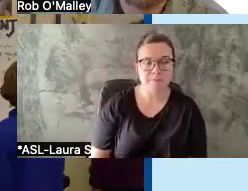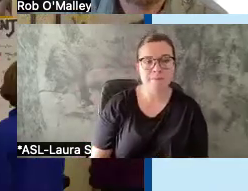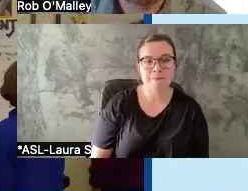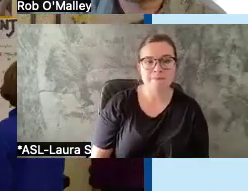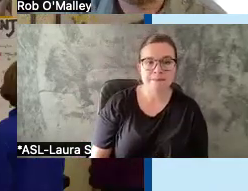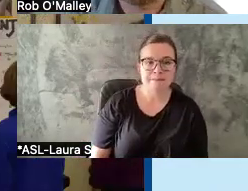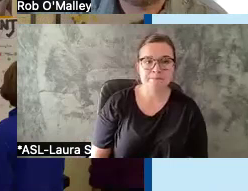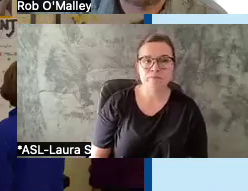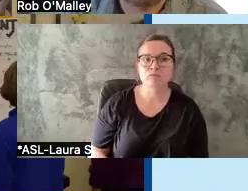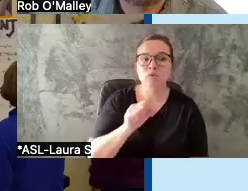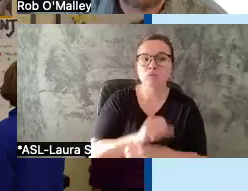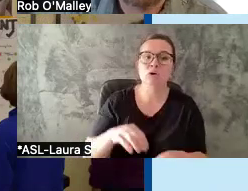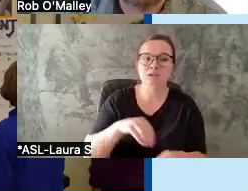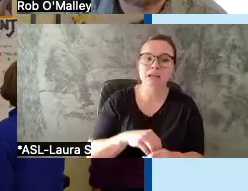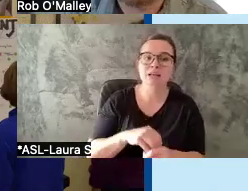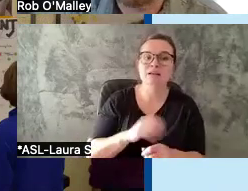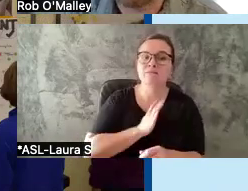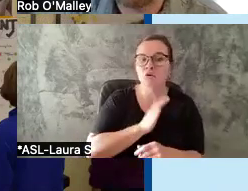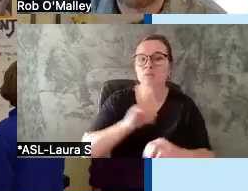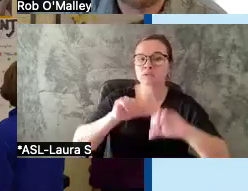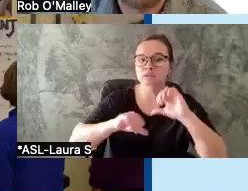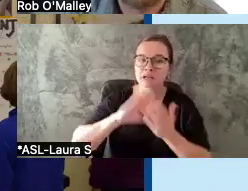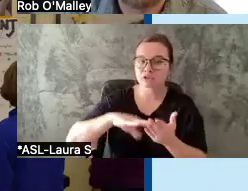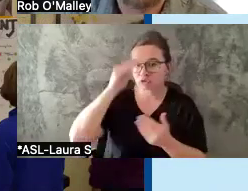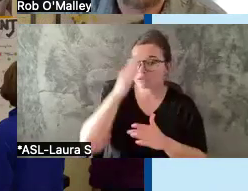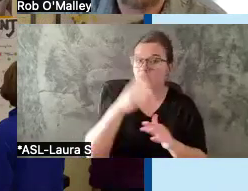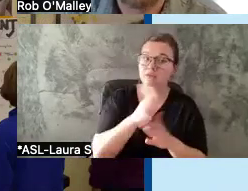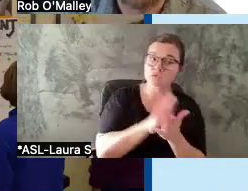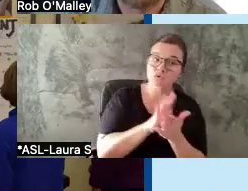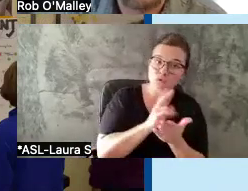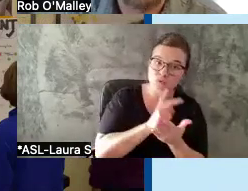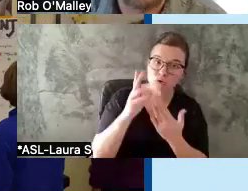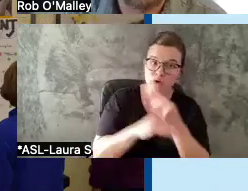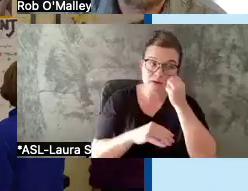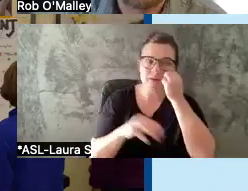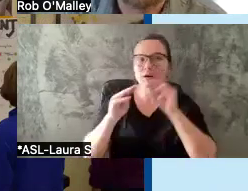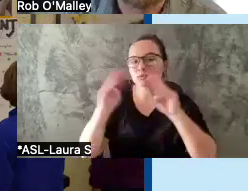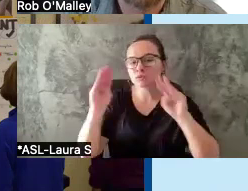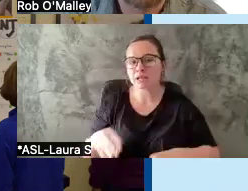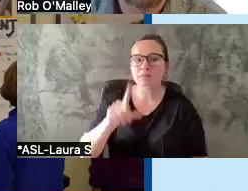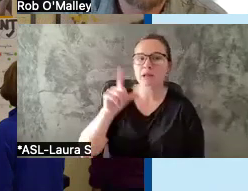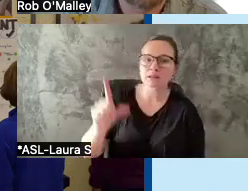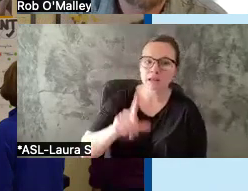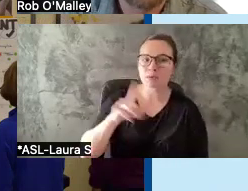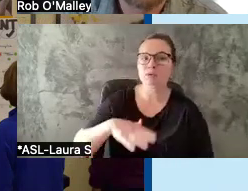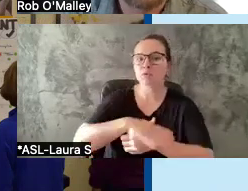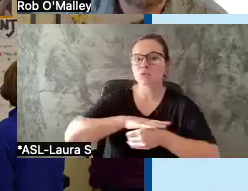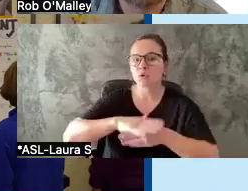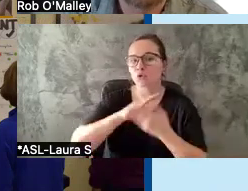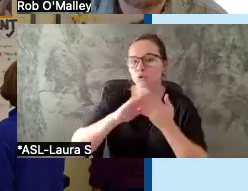And we've worked extensively in informal science learning spaces, from after-school programs, events at museums and libraries, and local community